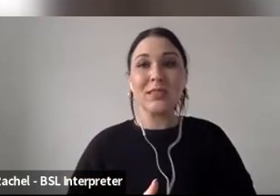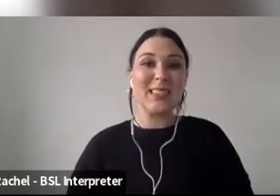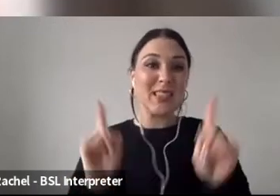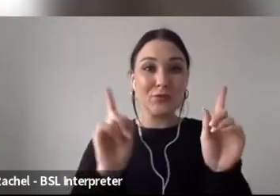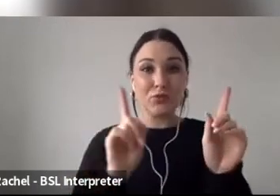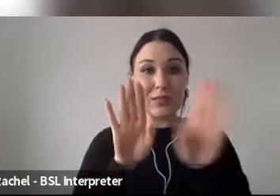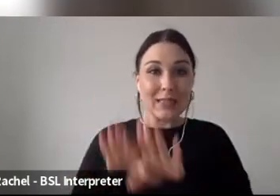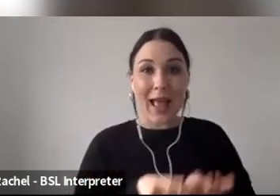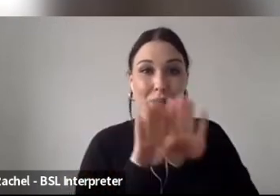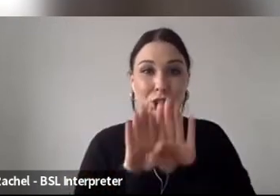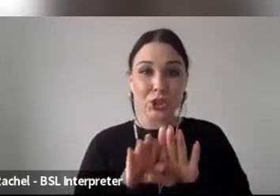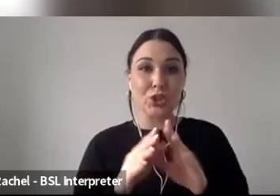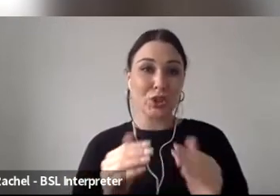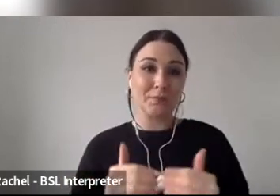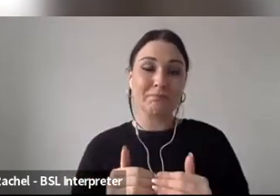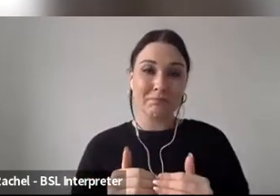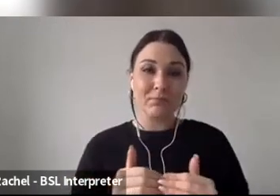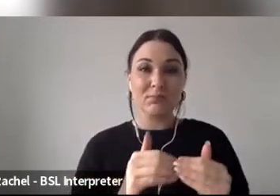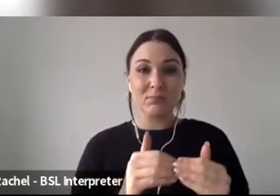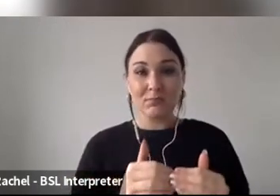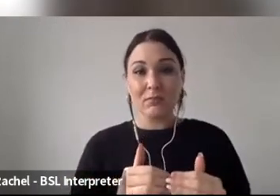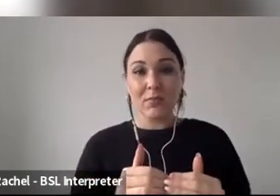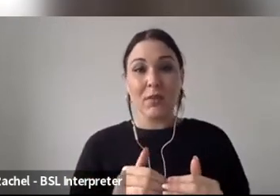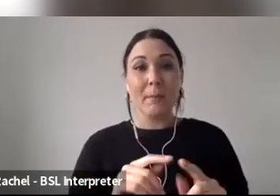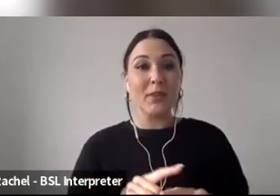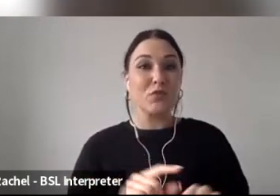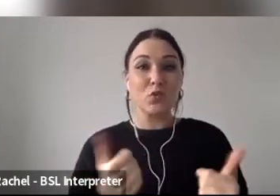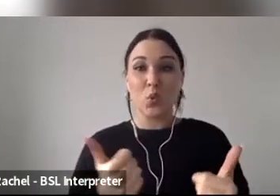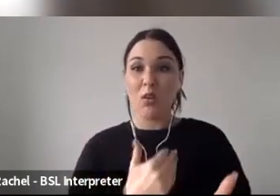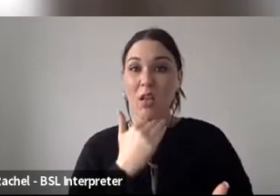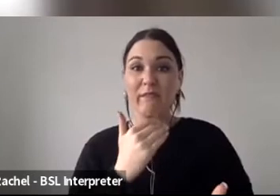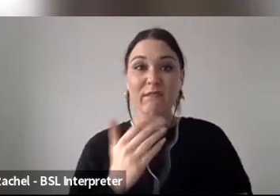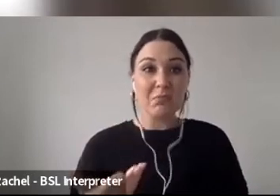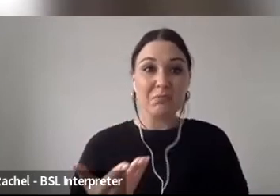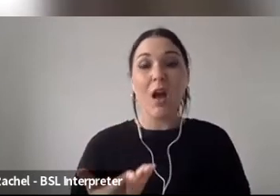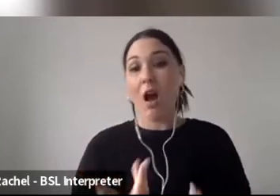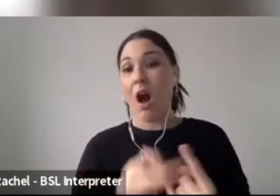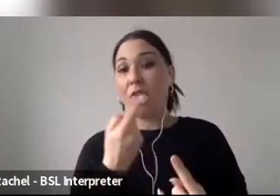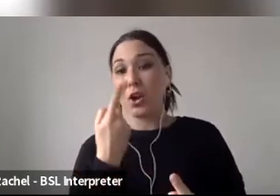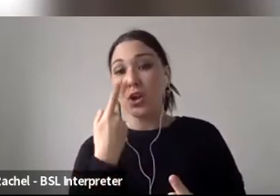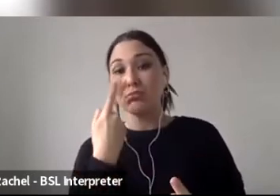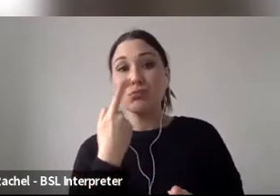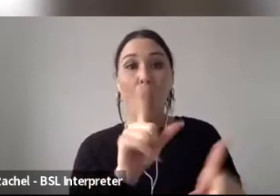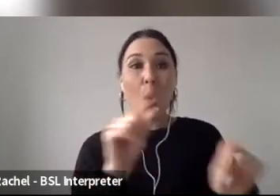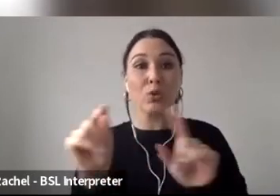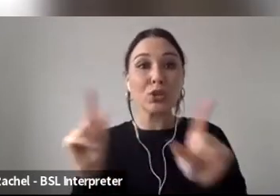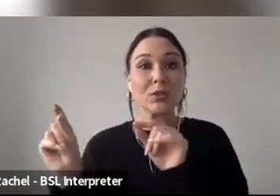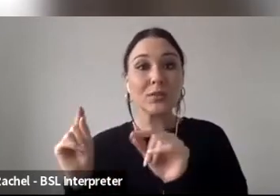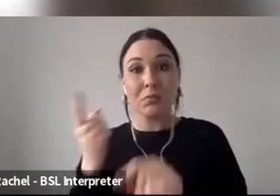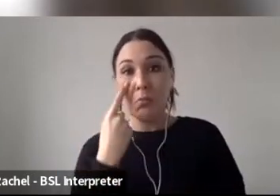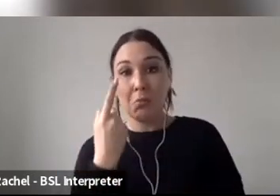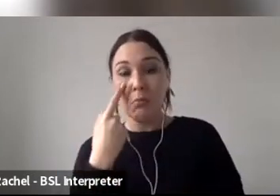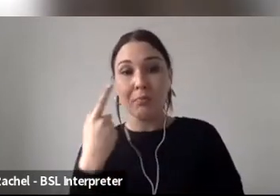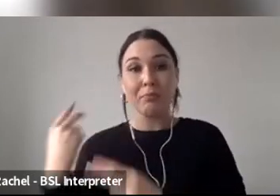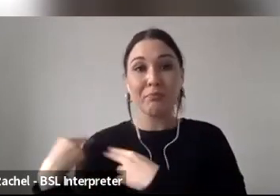But if that's not good enough, then there are some other options we can go to. So I'll hand